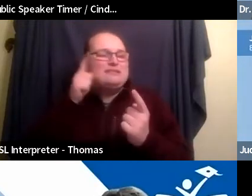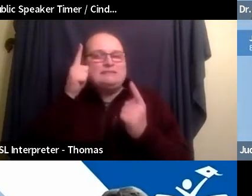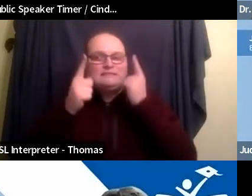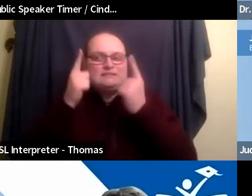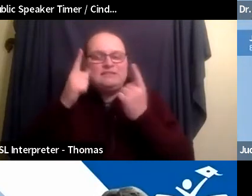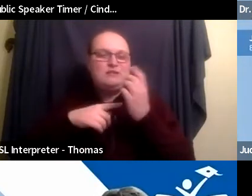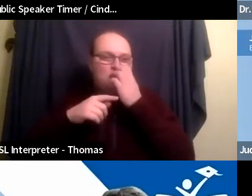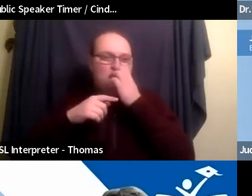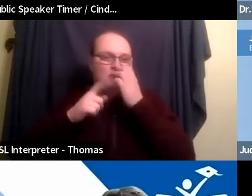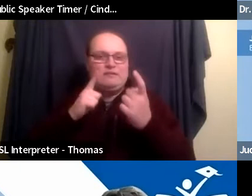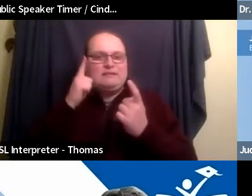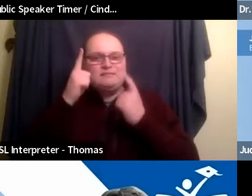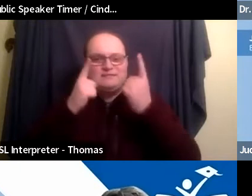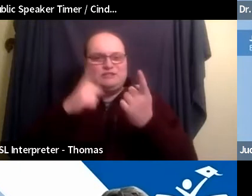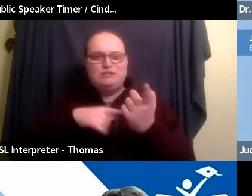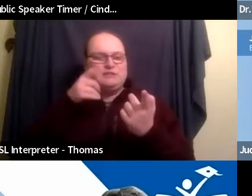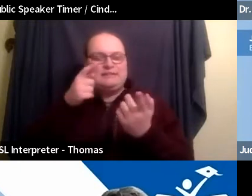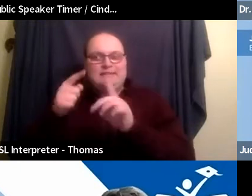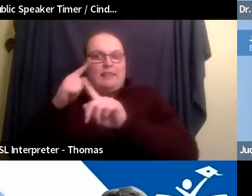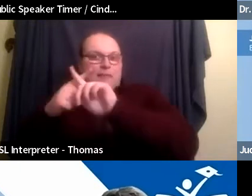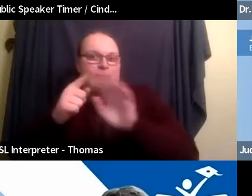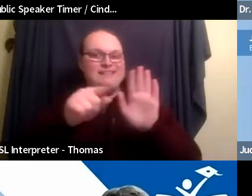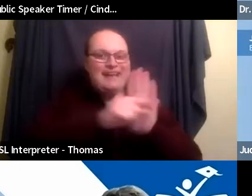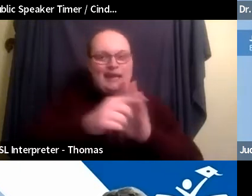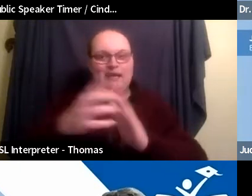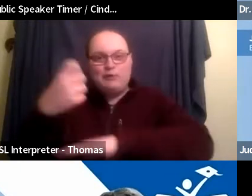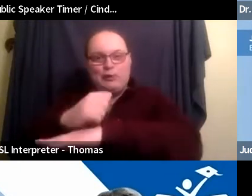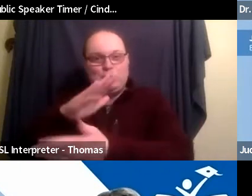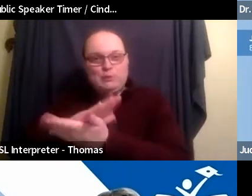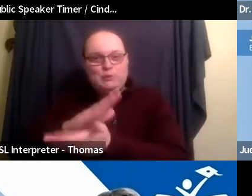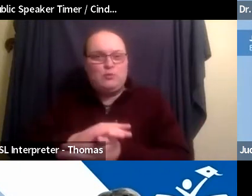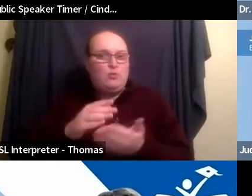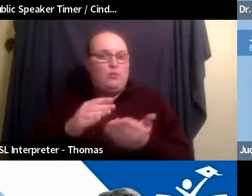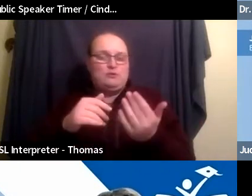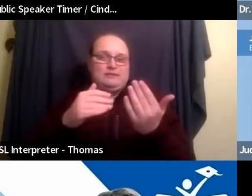into consideration and just keep the boundaries the way that it is.